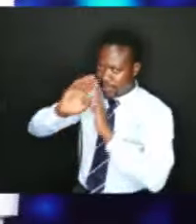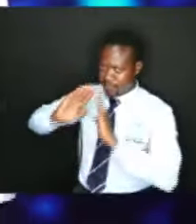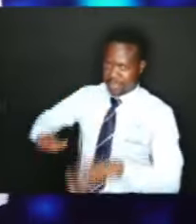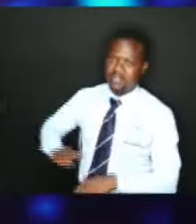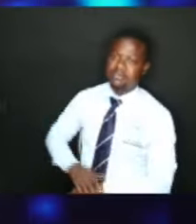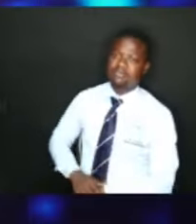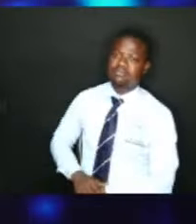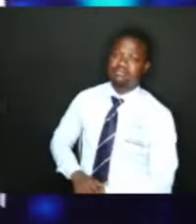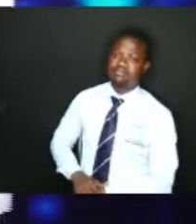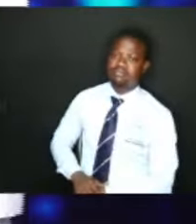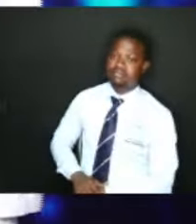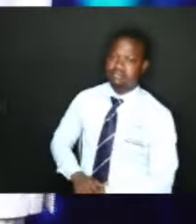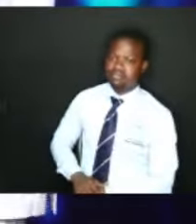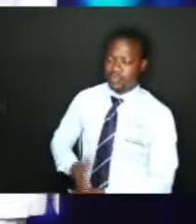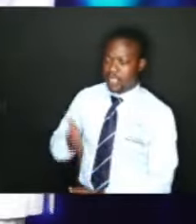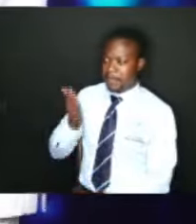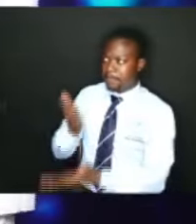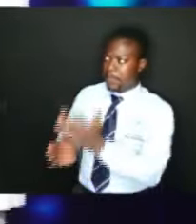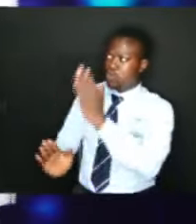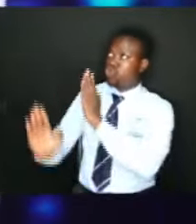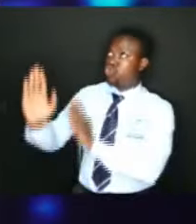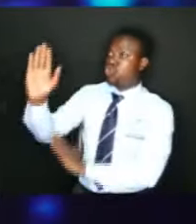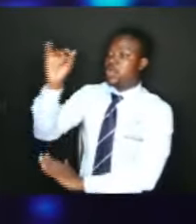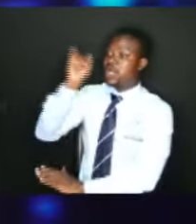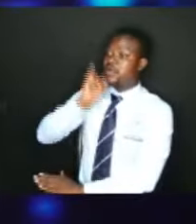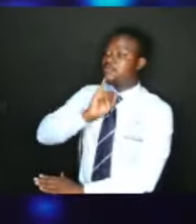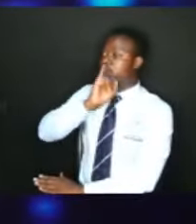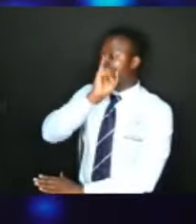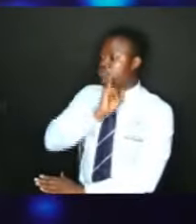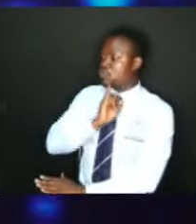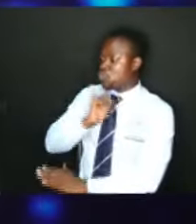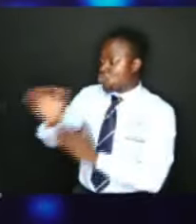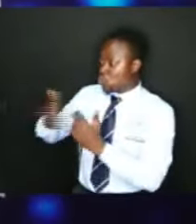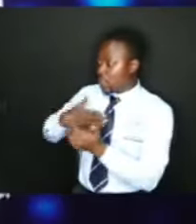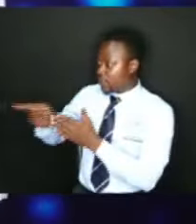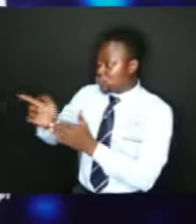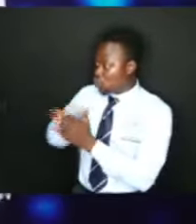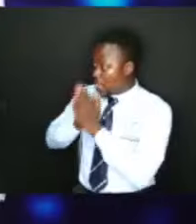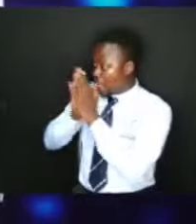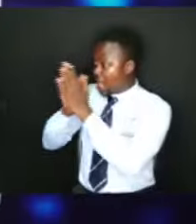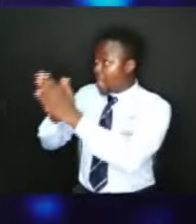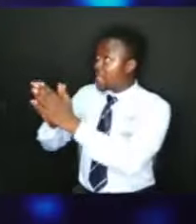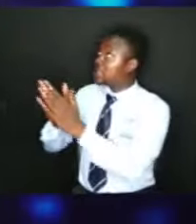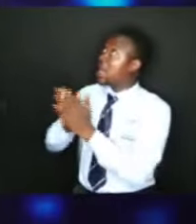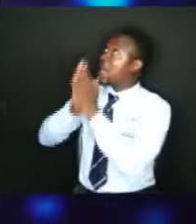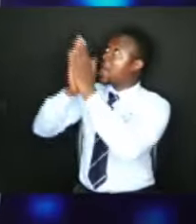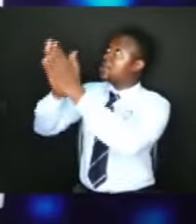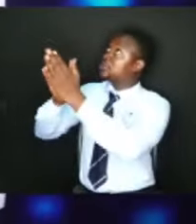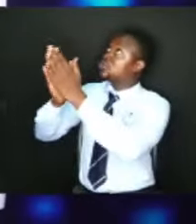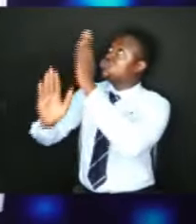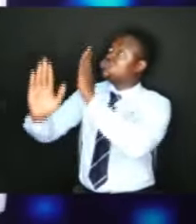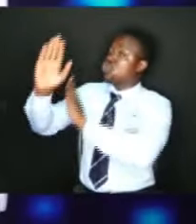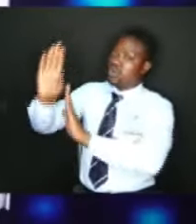peace. May the God of Israel grant you what you have asked of him. Verse